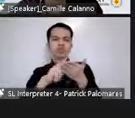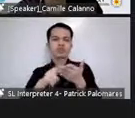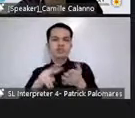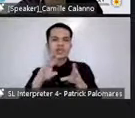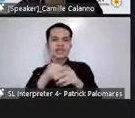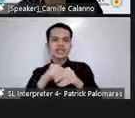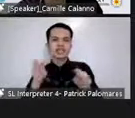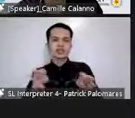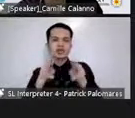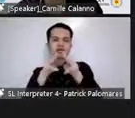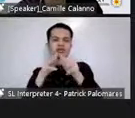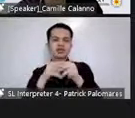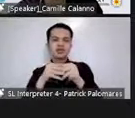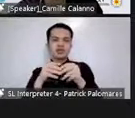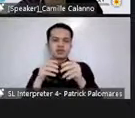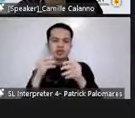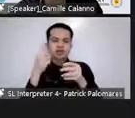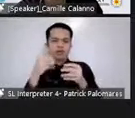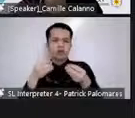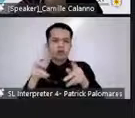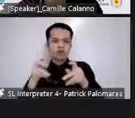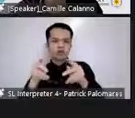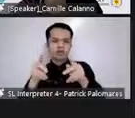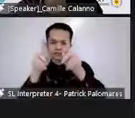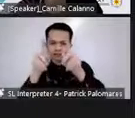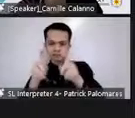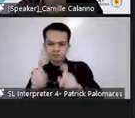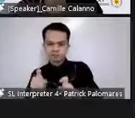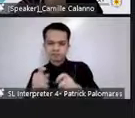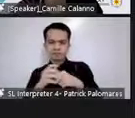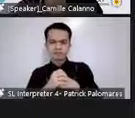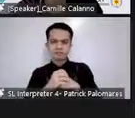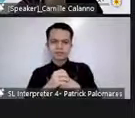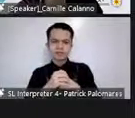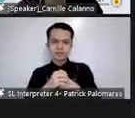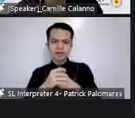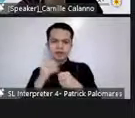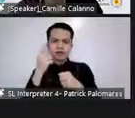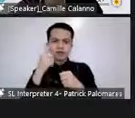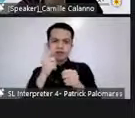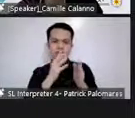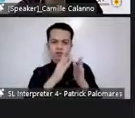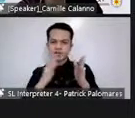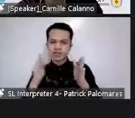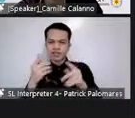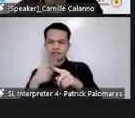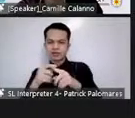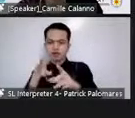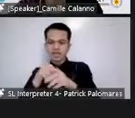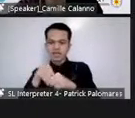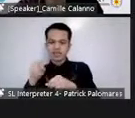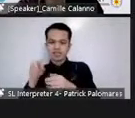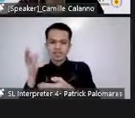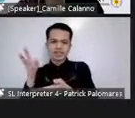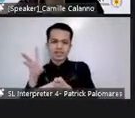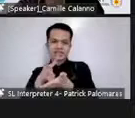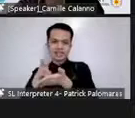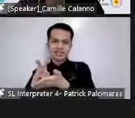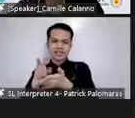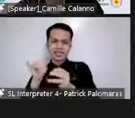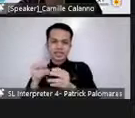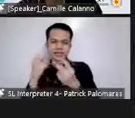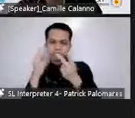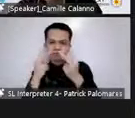mountains with opportunities to test a lot of those, the periods of a lot of those little sites. Then again, looking